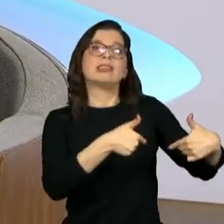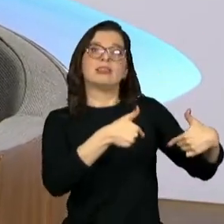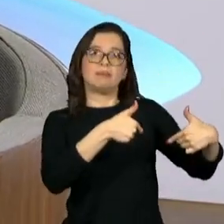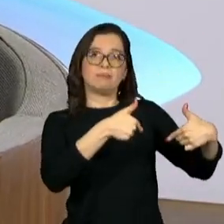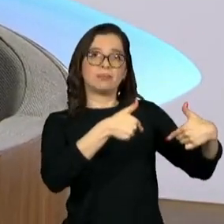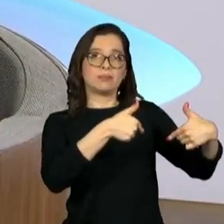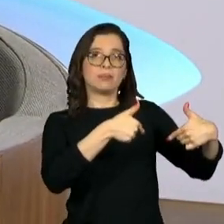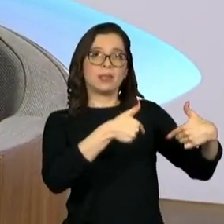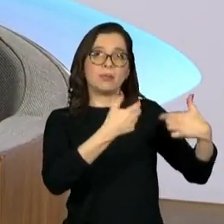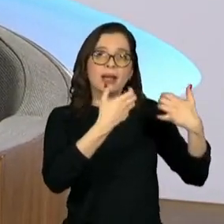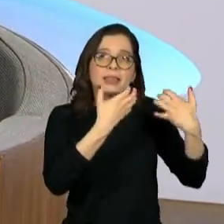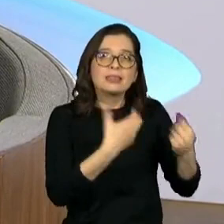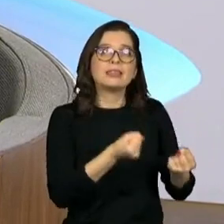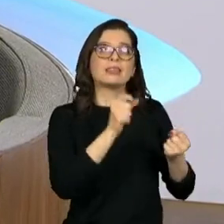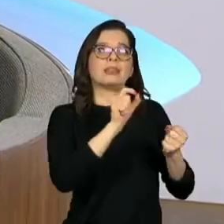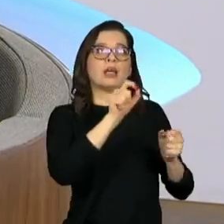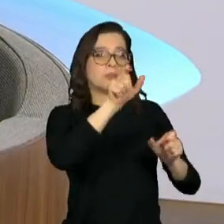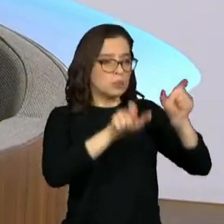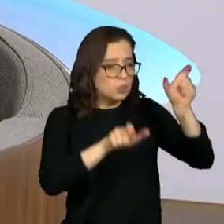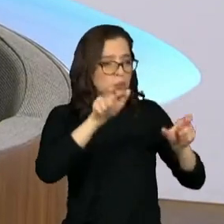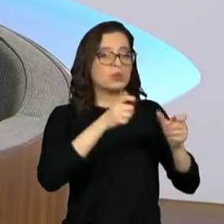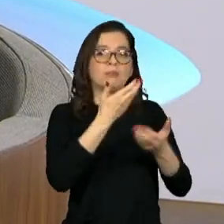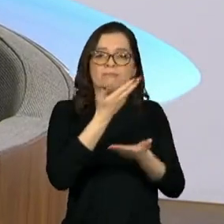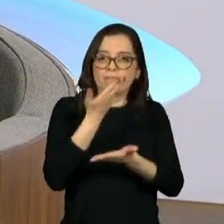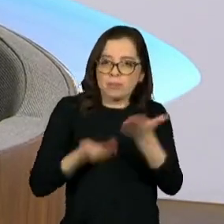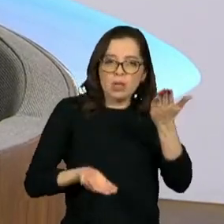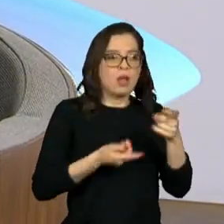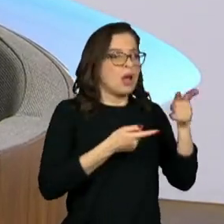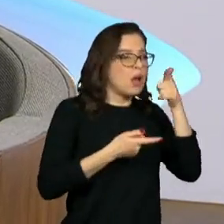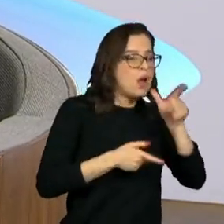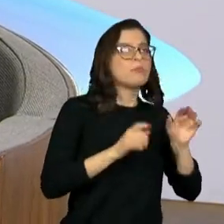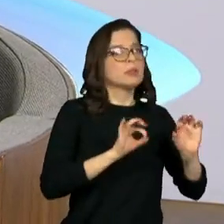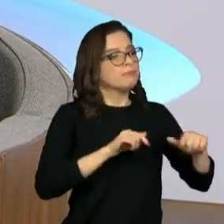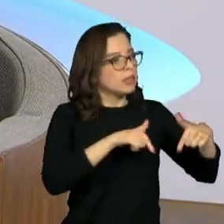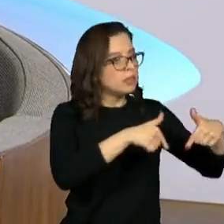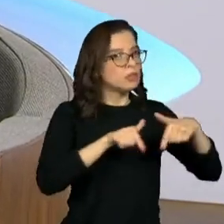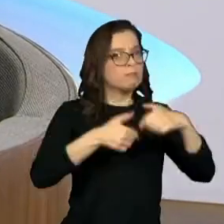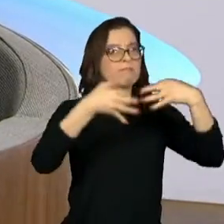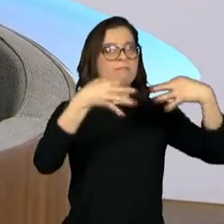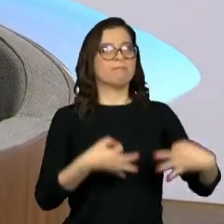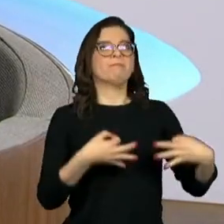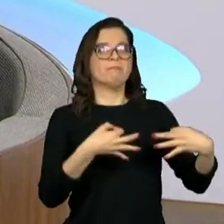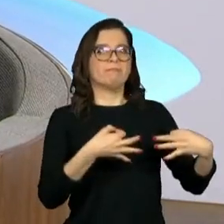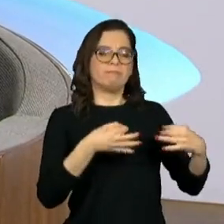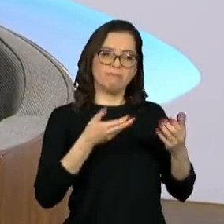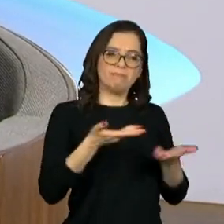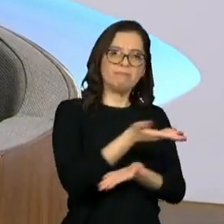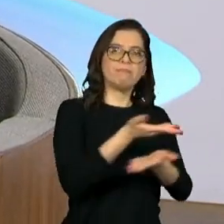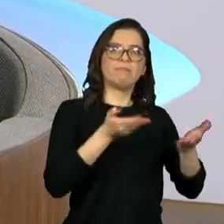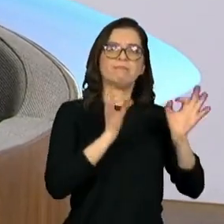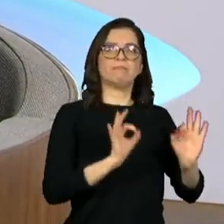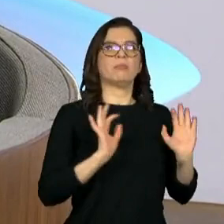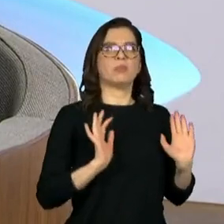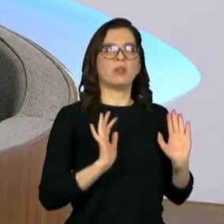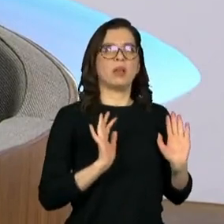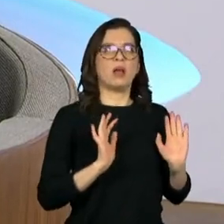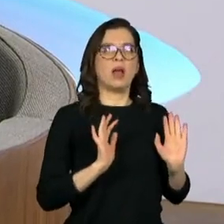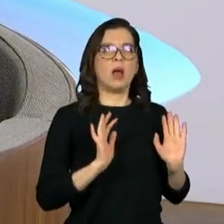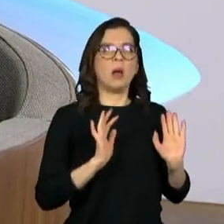norms, accepting the outcome of elections, doing it with civility,